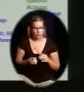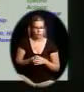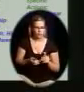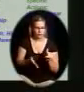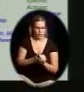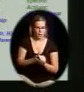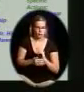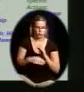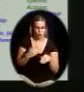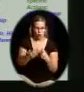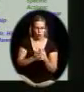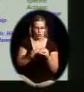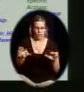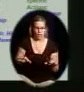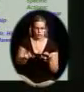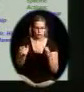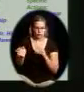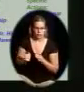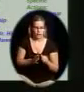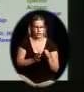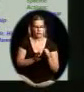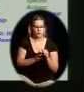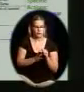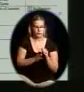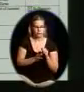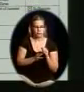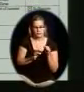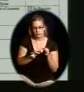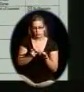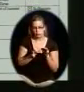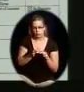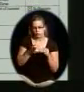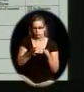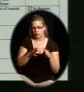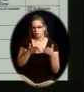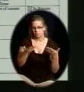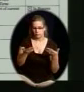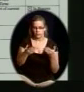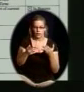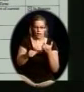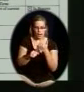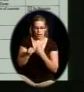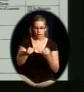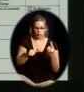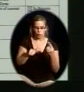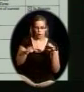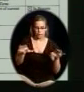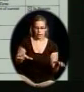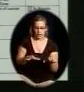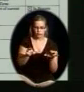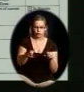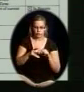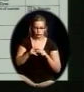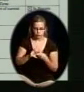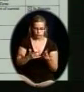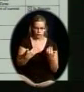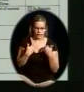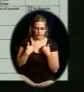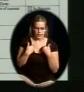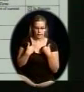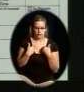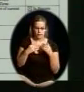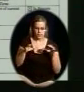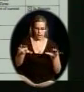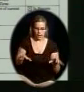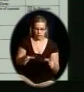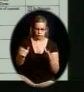where all our action plans fall under in a kind of a simplistic way. Every one of those action initiatives has an